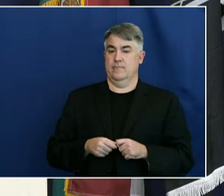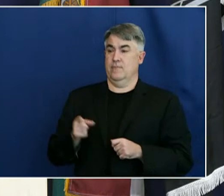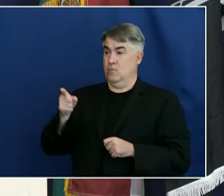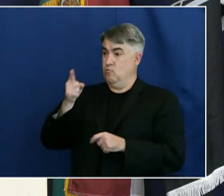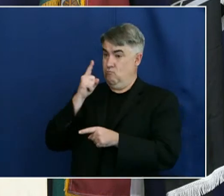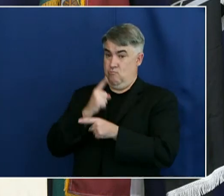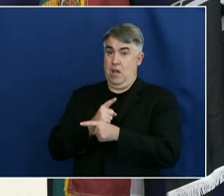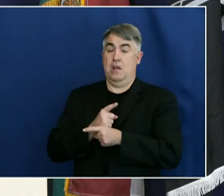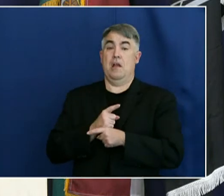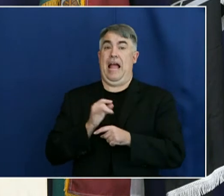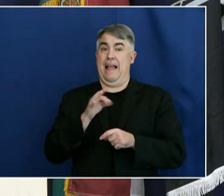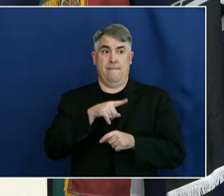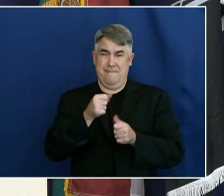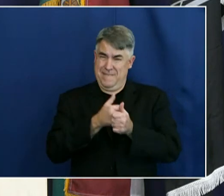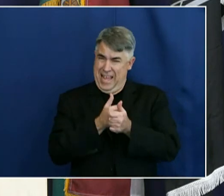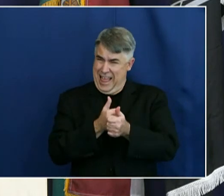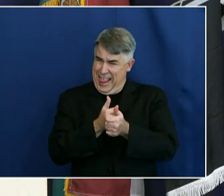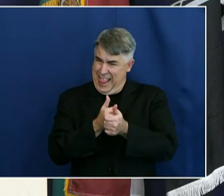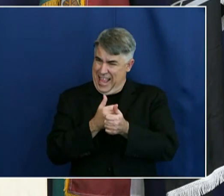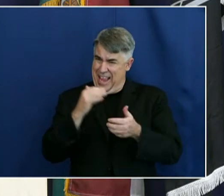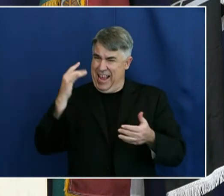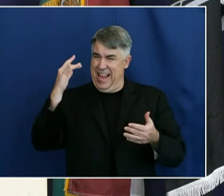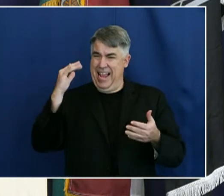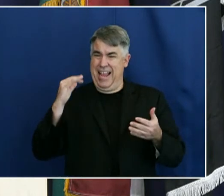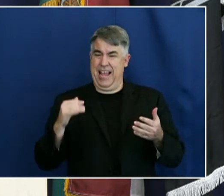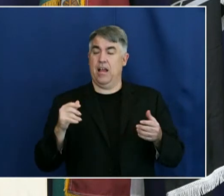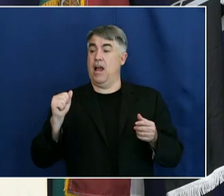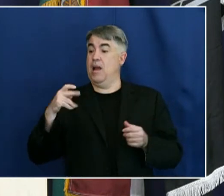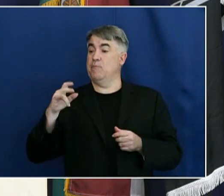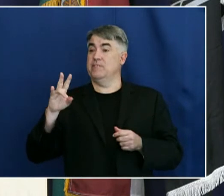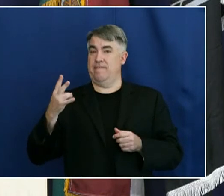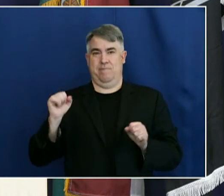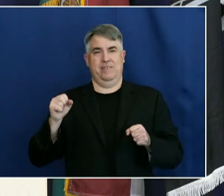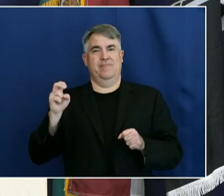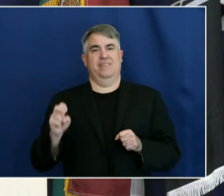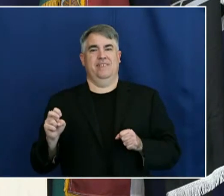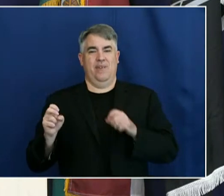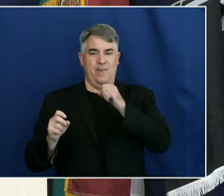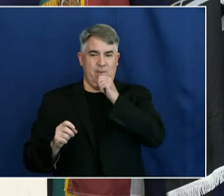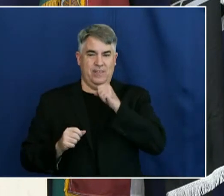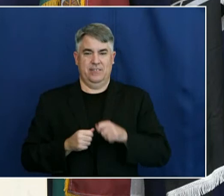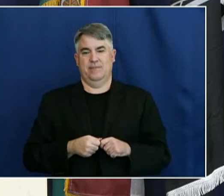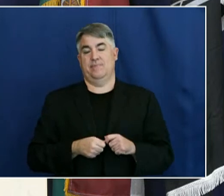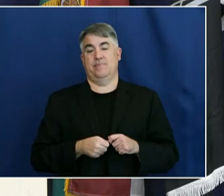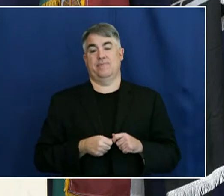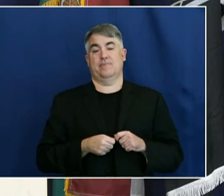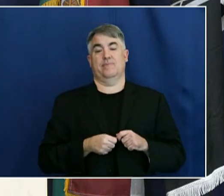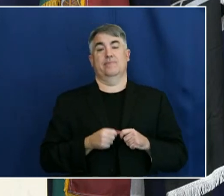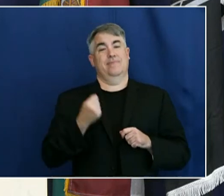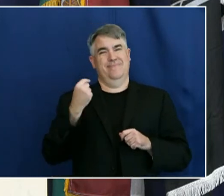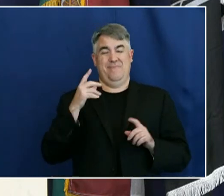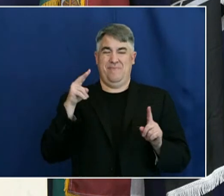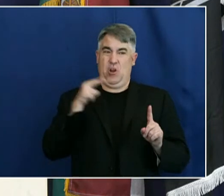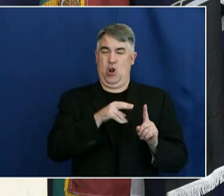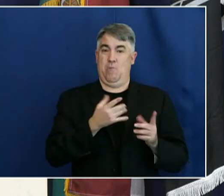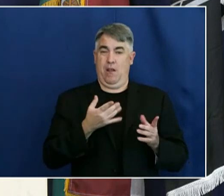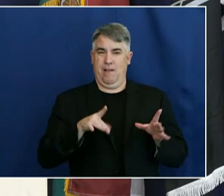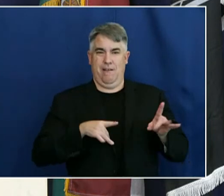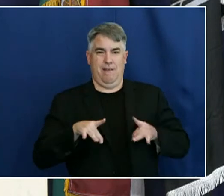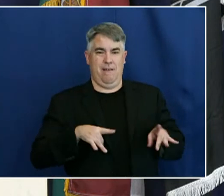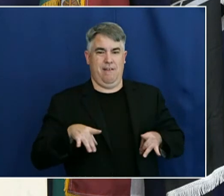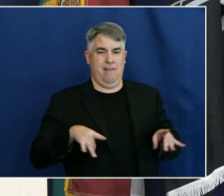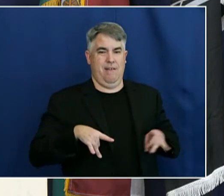possible date that it could happen, but again, it is dependent upon both our case rate and how rapidly this